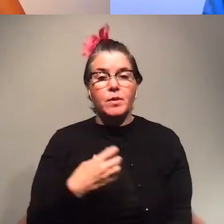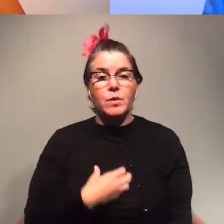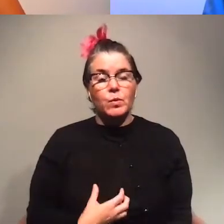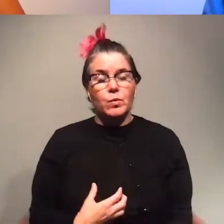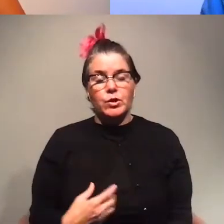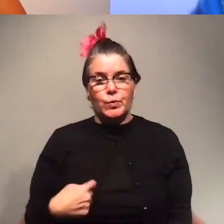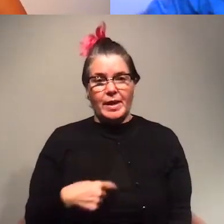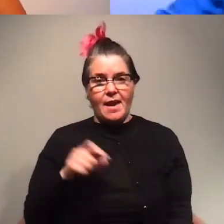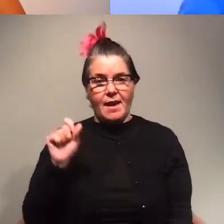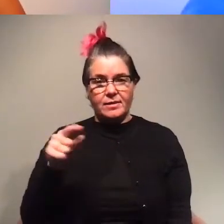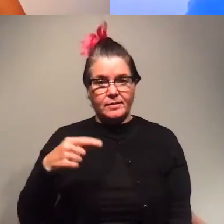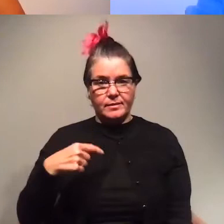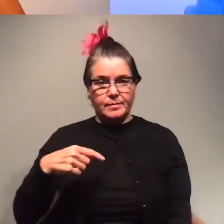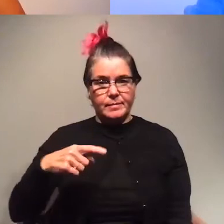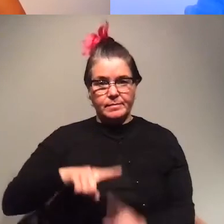today?